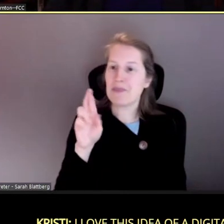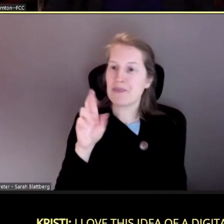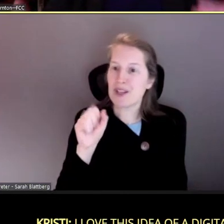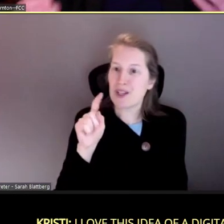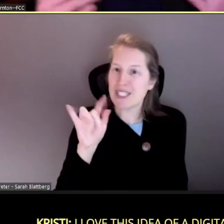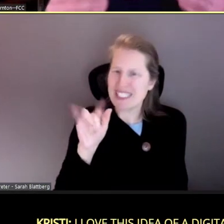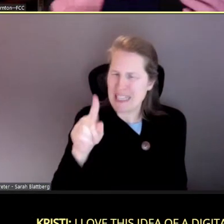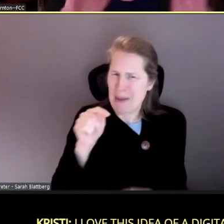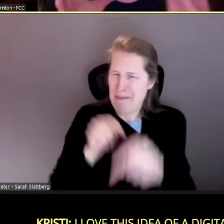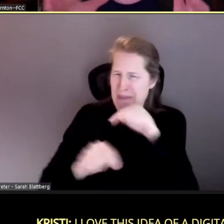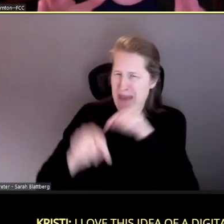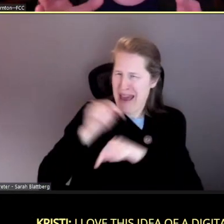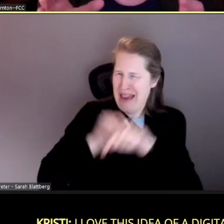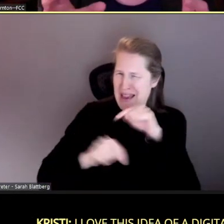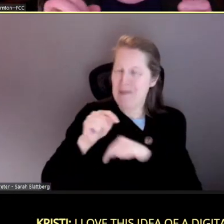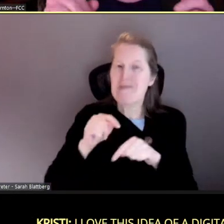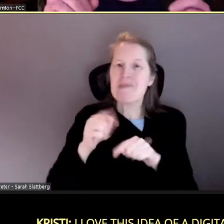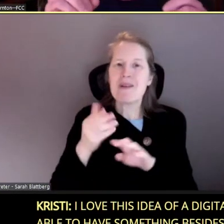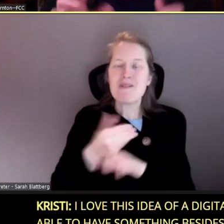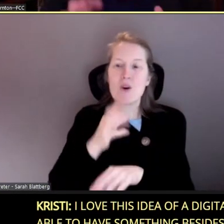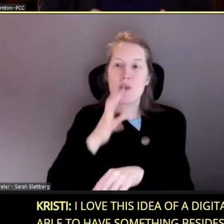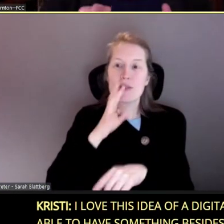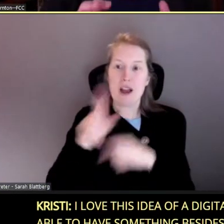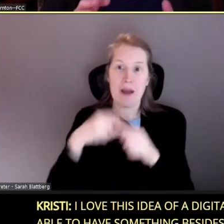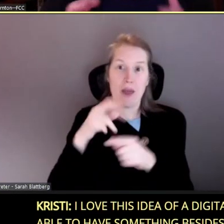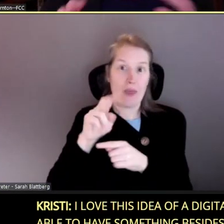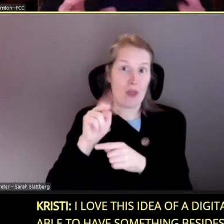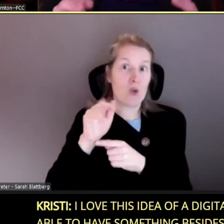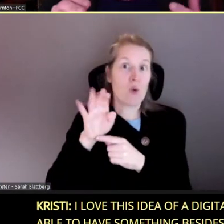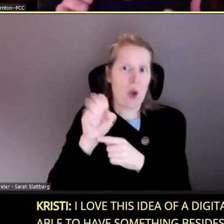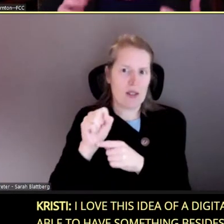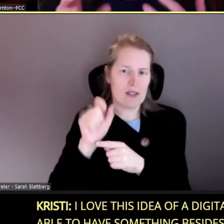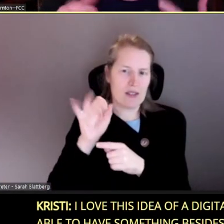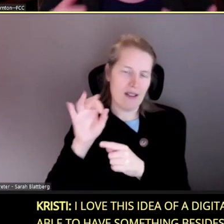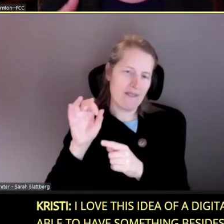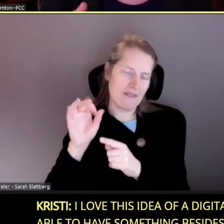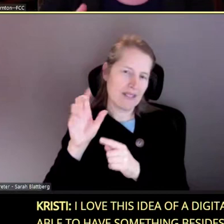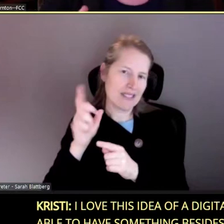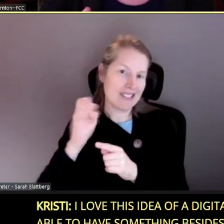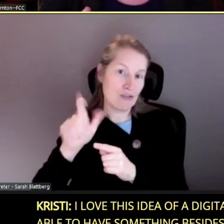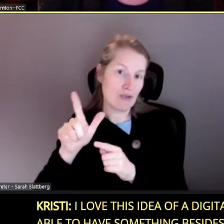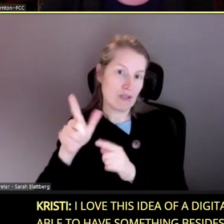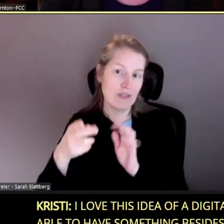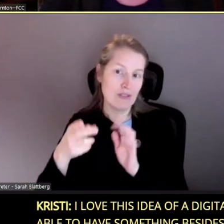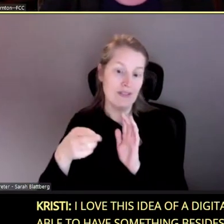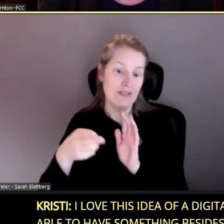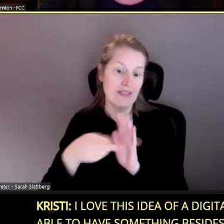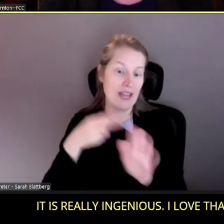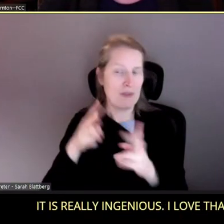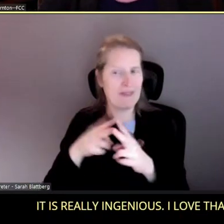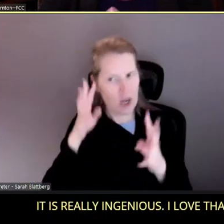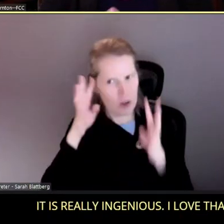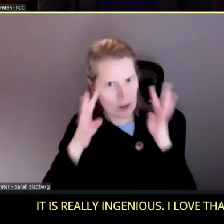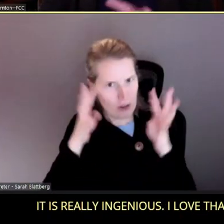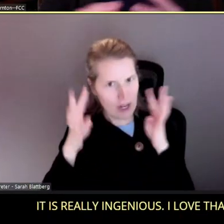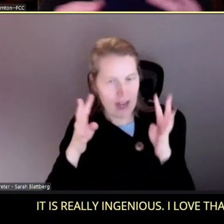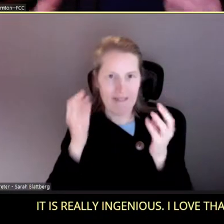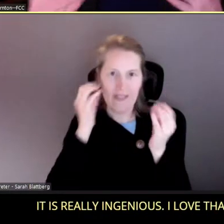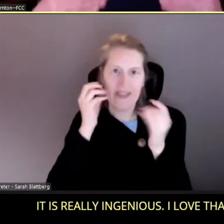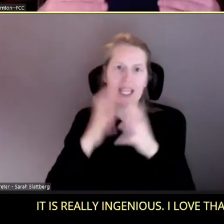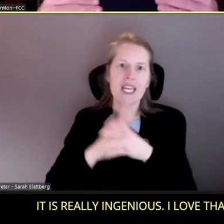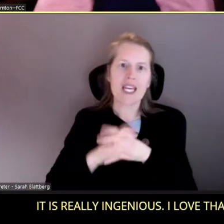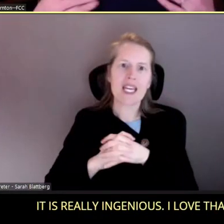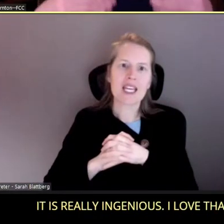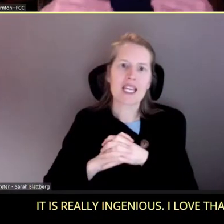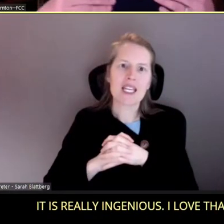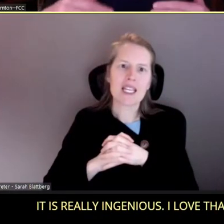So before we talk about the nuances of a label, of a digital label, and thank you for thinking creatively, I love it. Let's